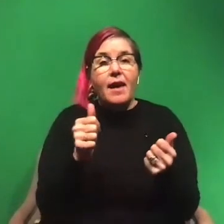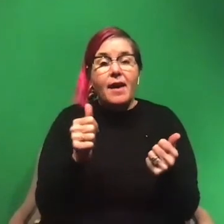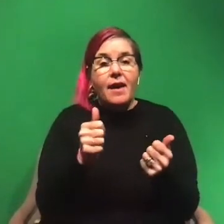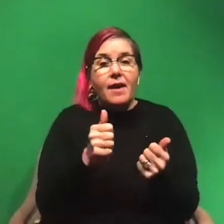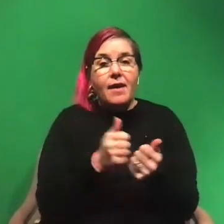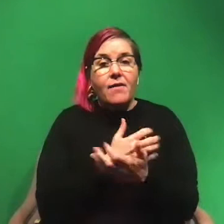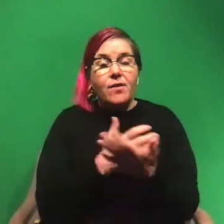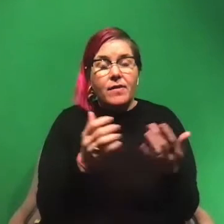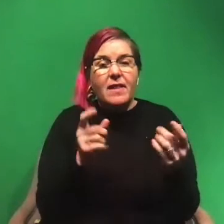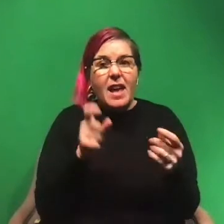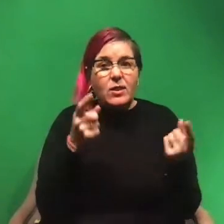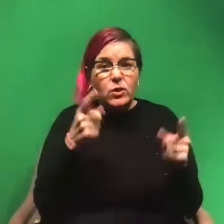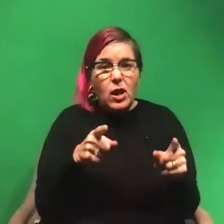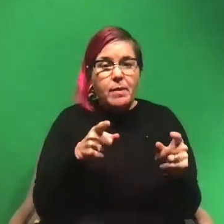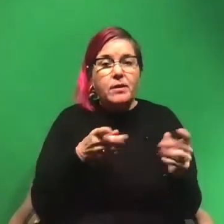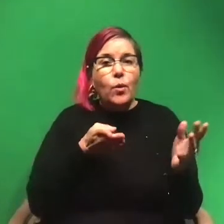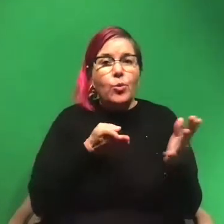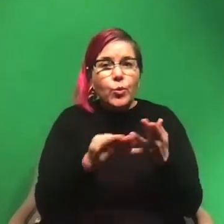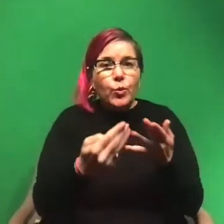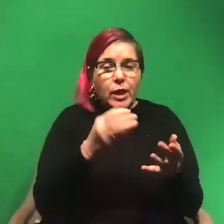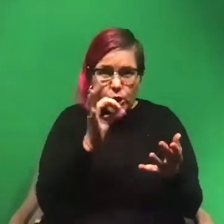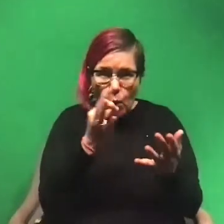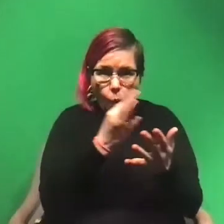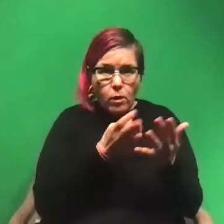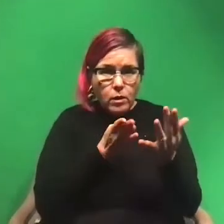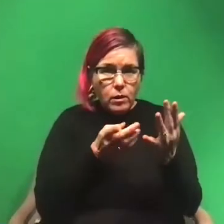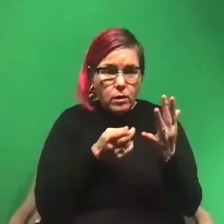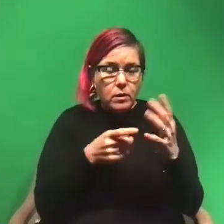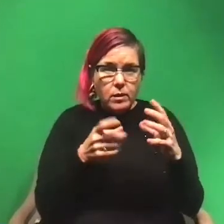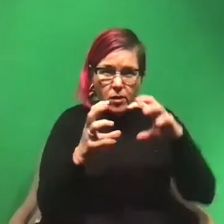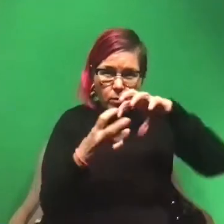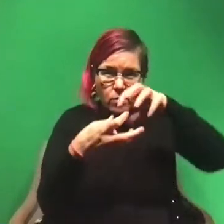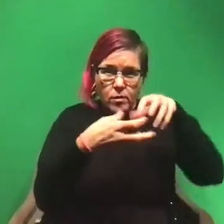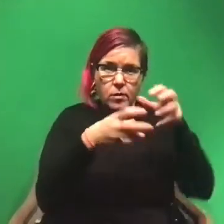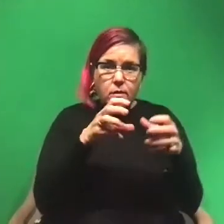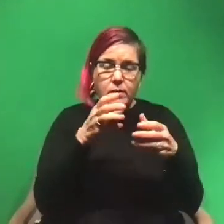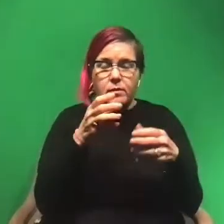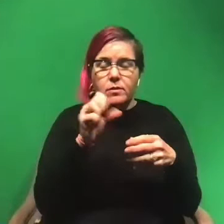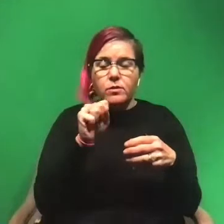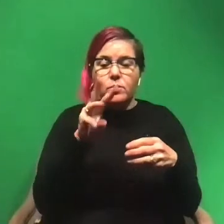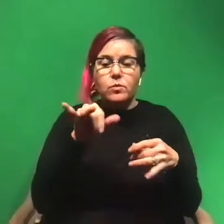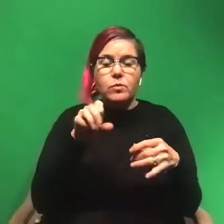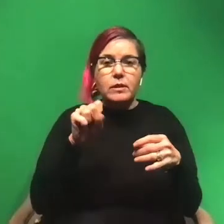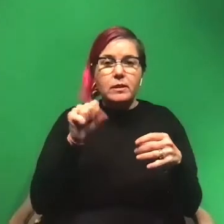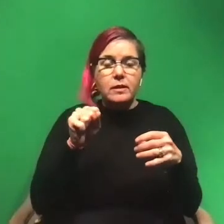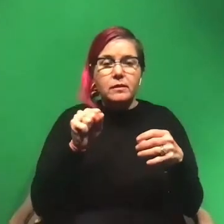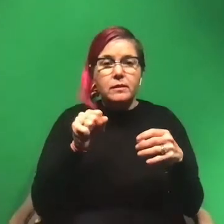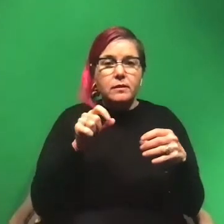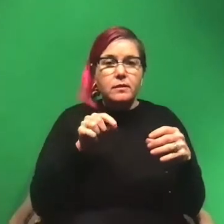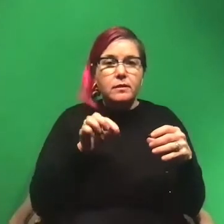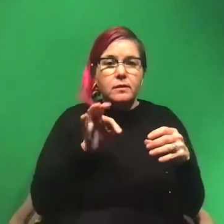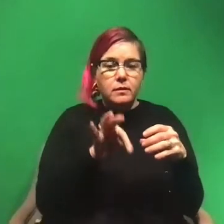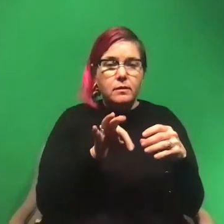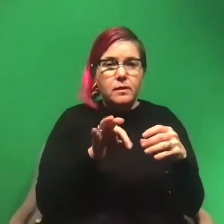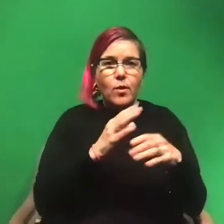that needs to happen has to go through each hole. So if you switch or move a slice of cheese around, then that's going to be